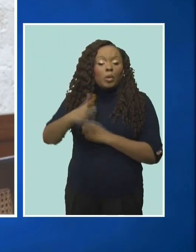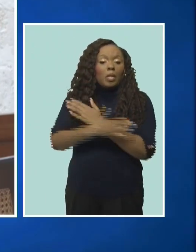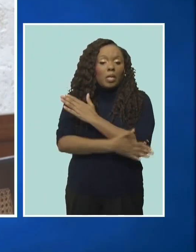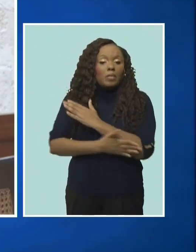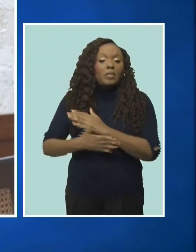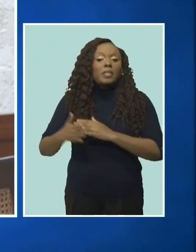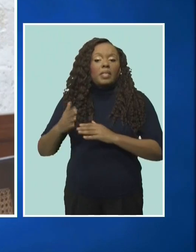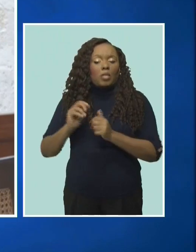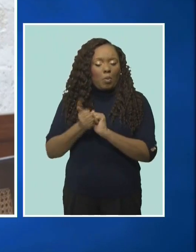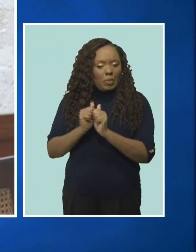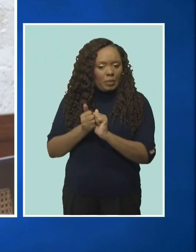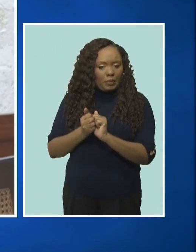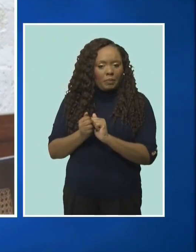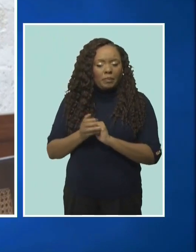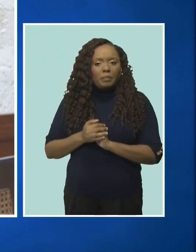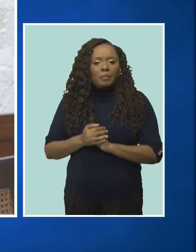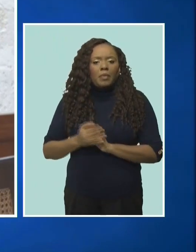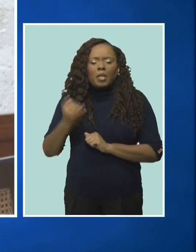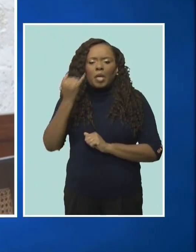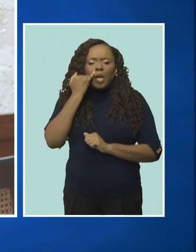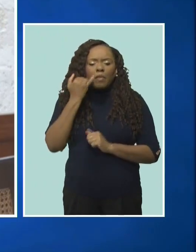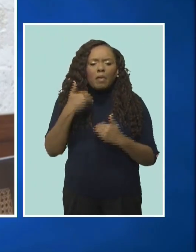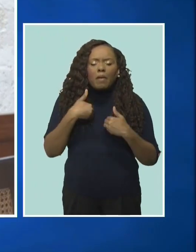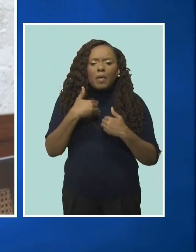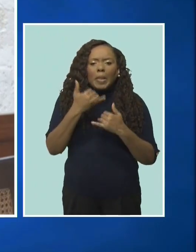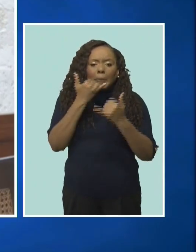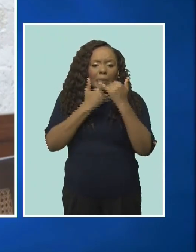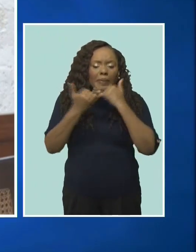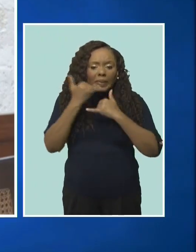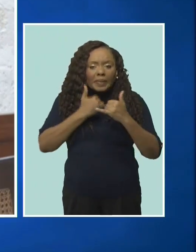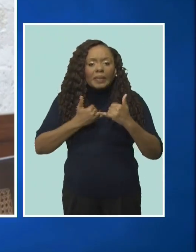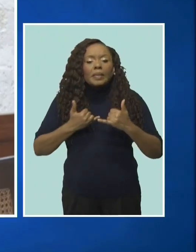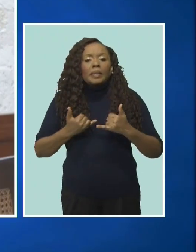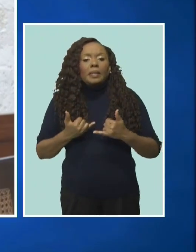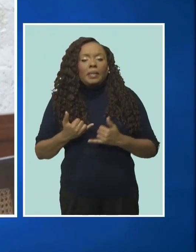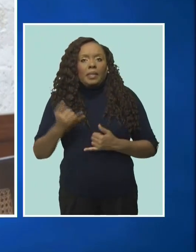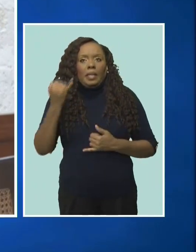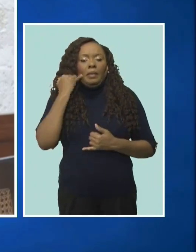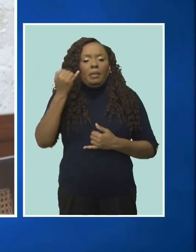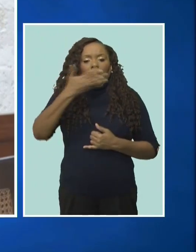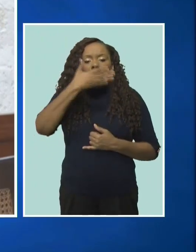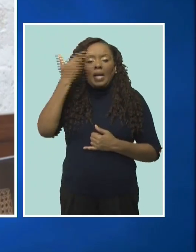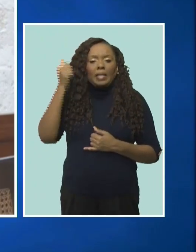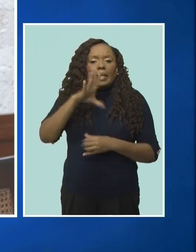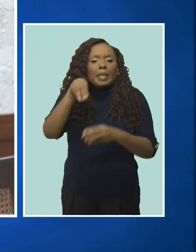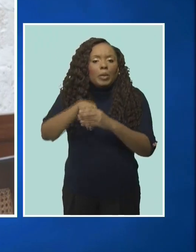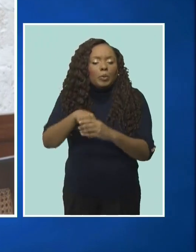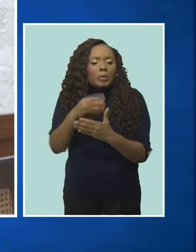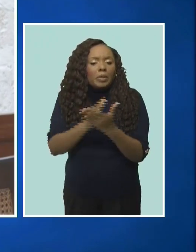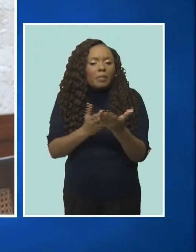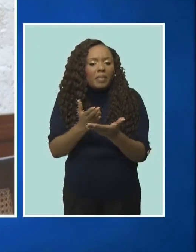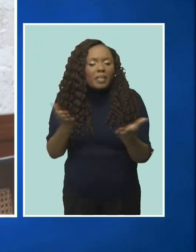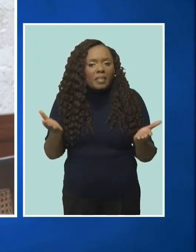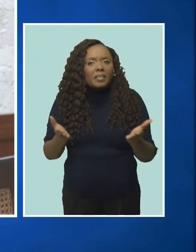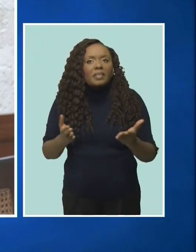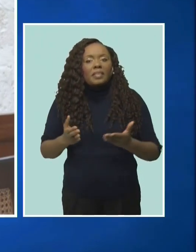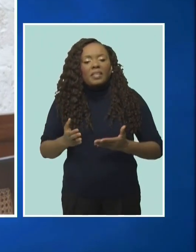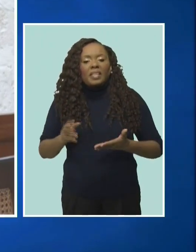make a mistake as we did here, and we left one small aspect out, we fall back to the natural